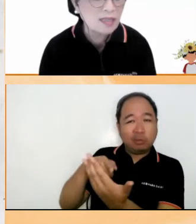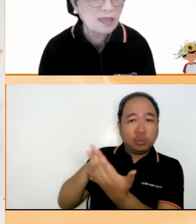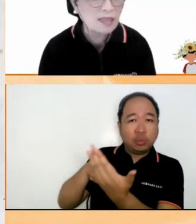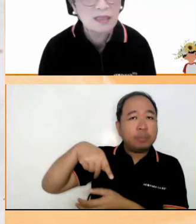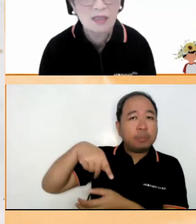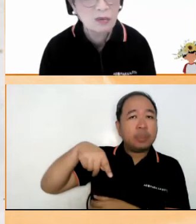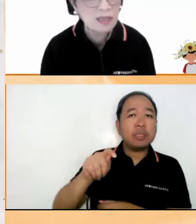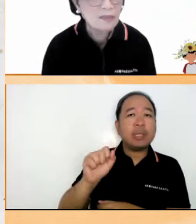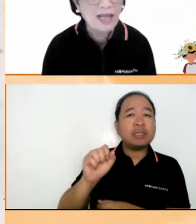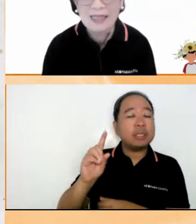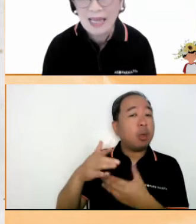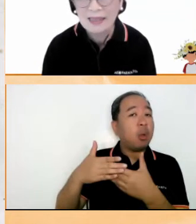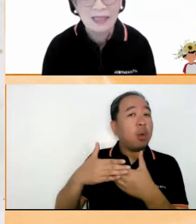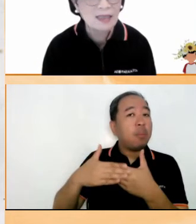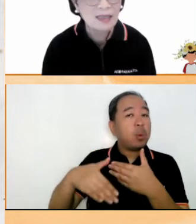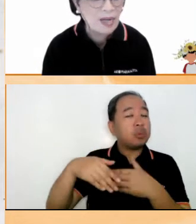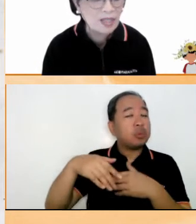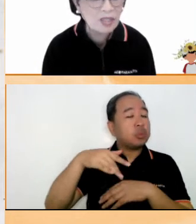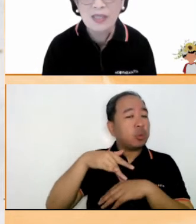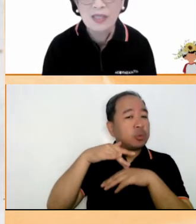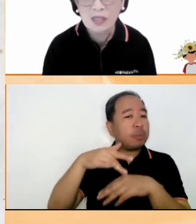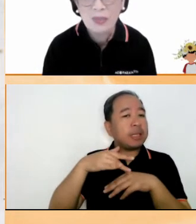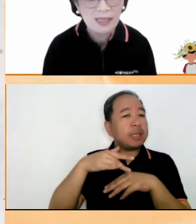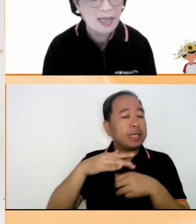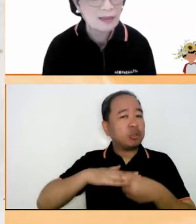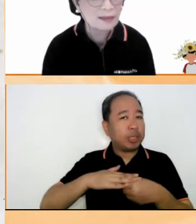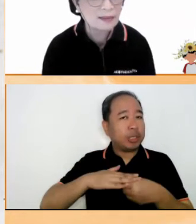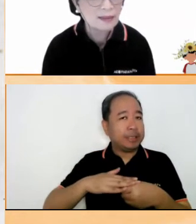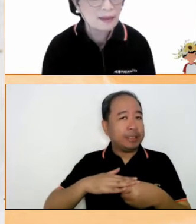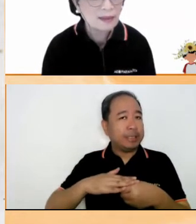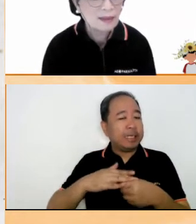stress disorder, anxiety, depression, and suicide?